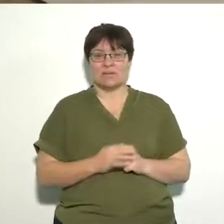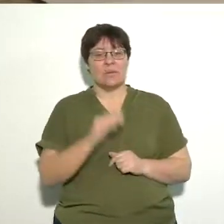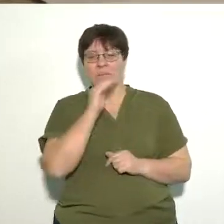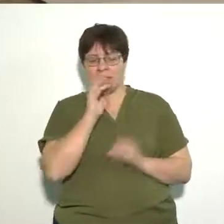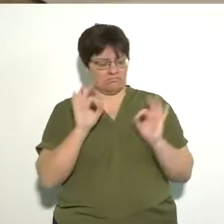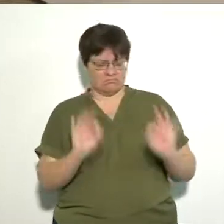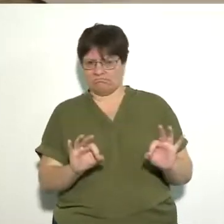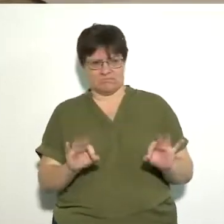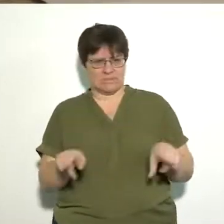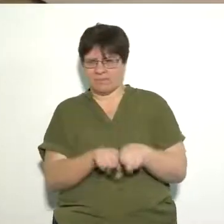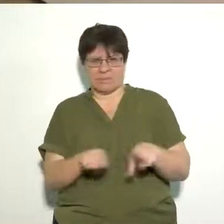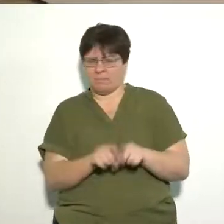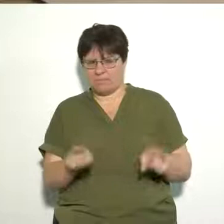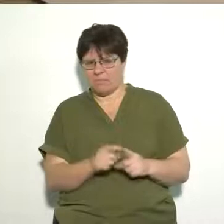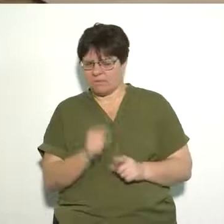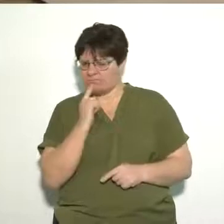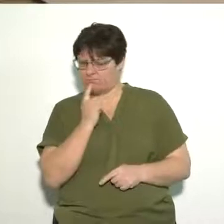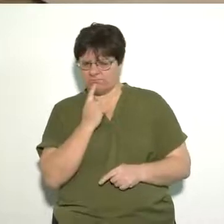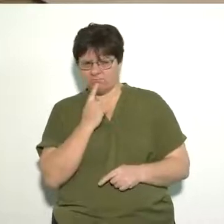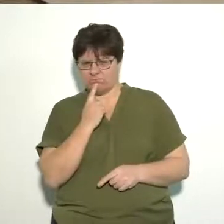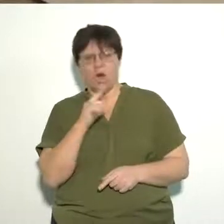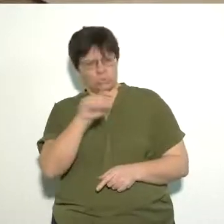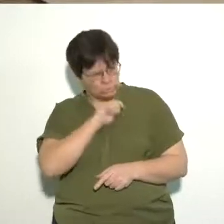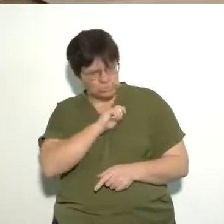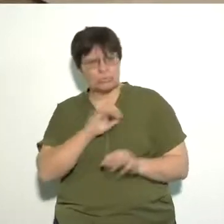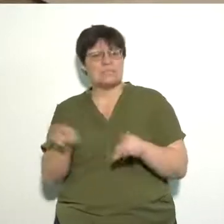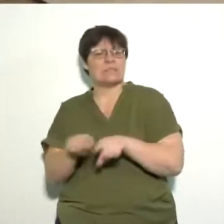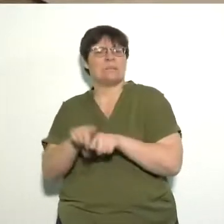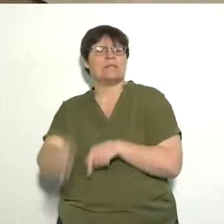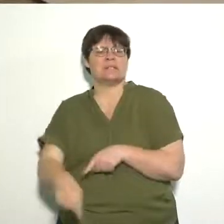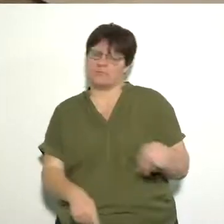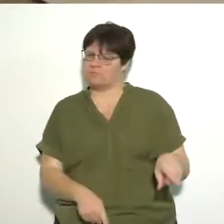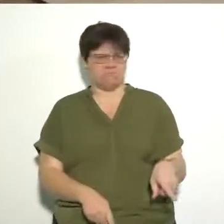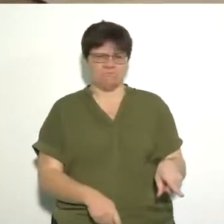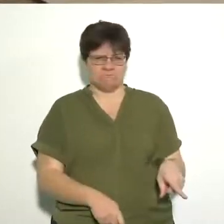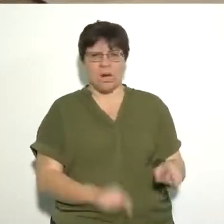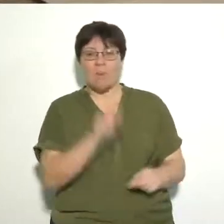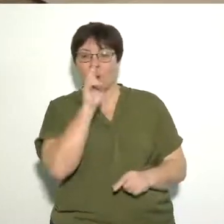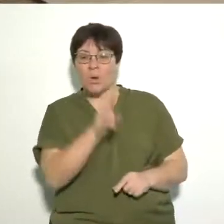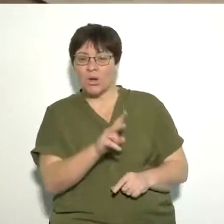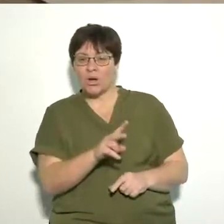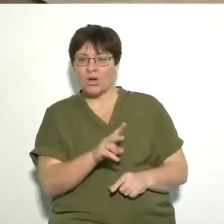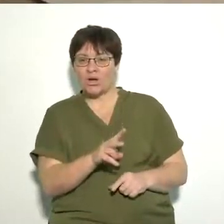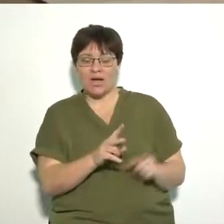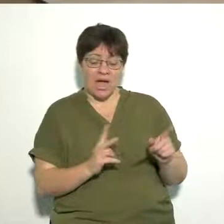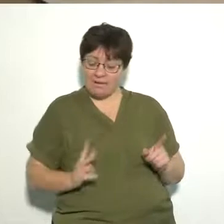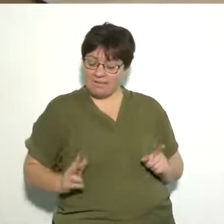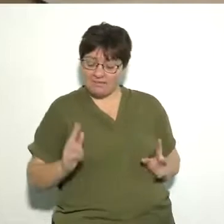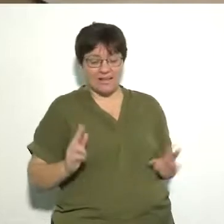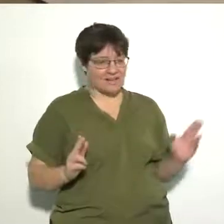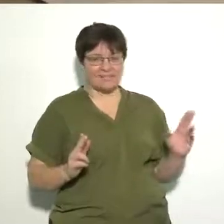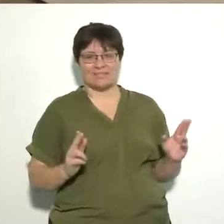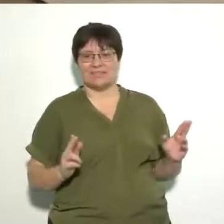not look symmetrical. Others might argue that it is symmetrical, but if I look at how I've cut the edges of my